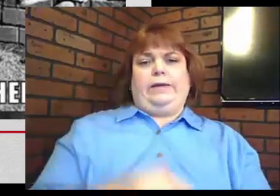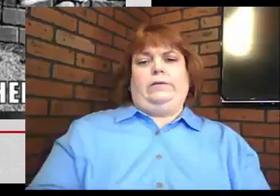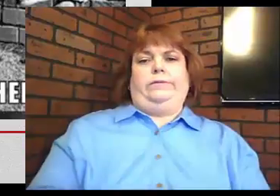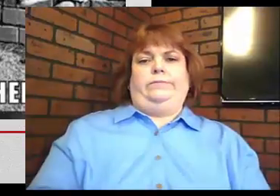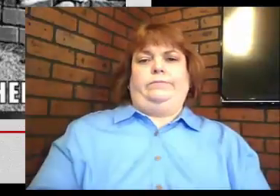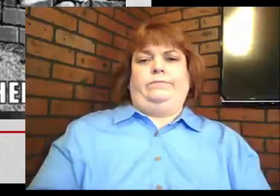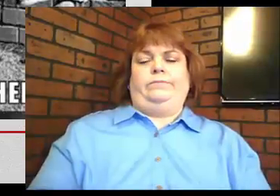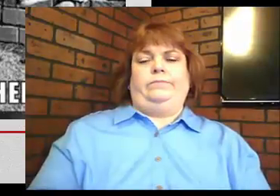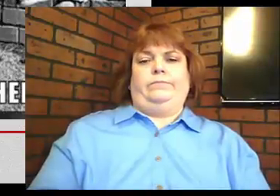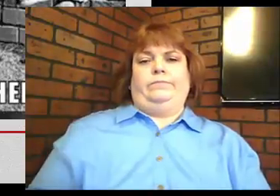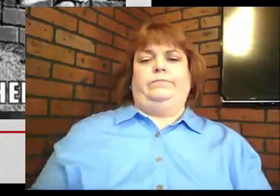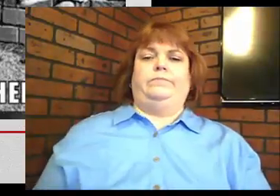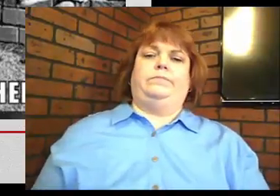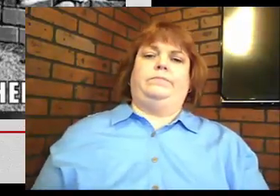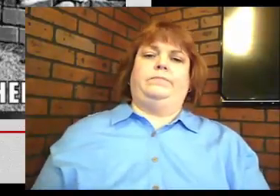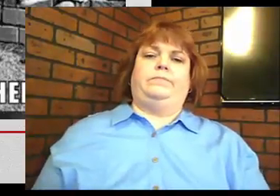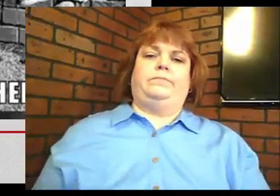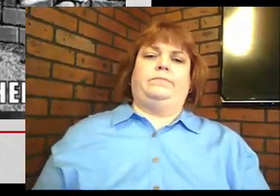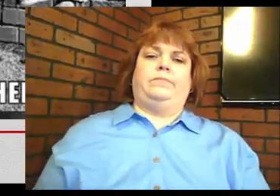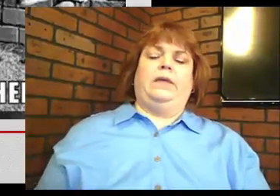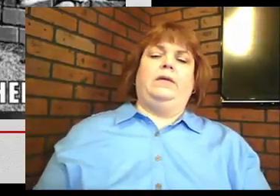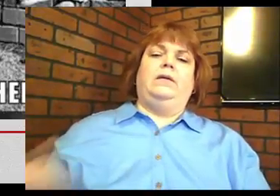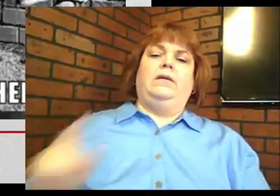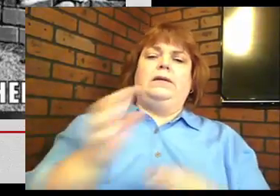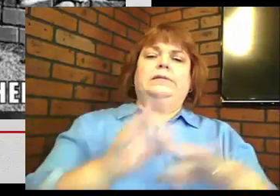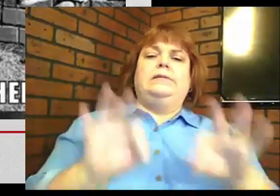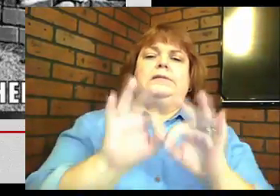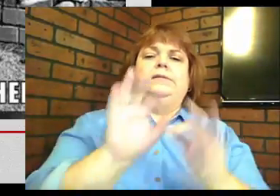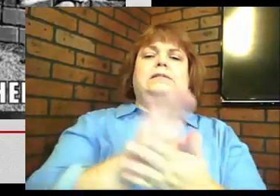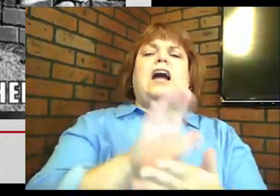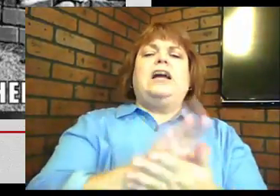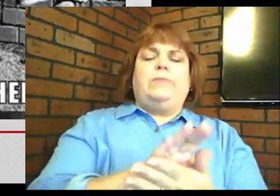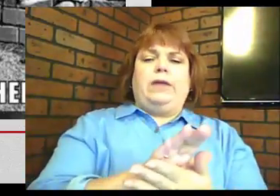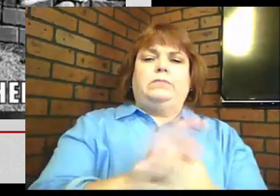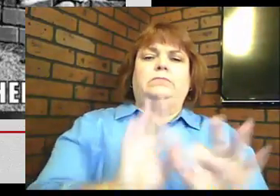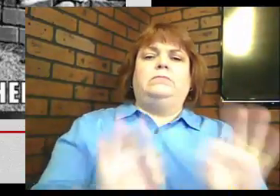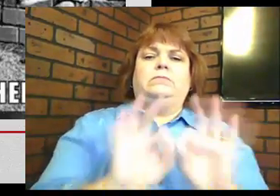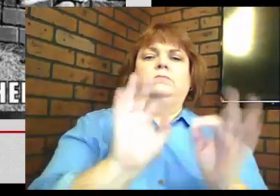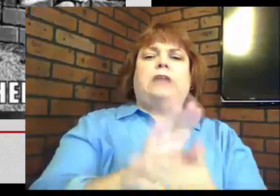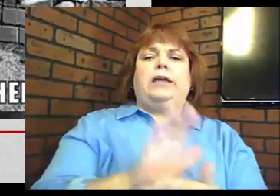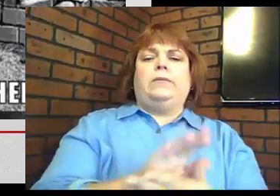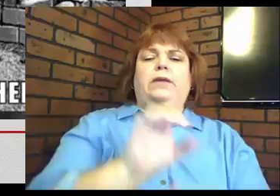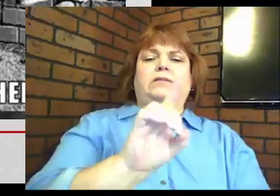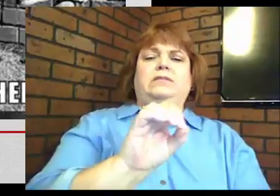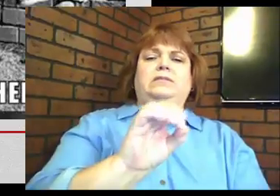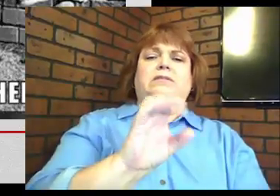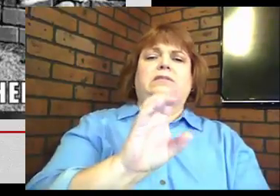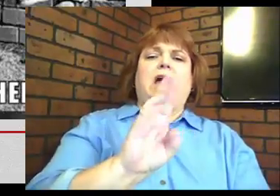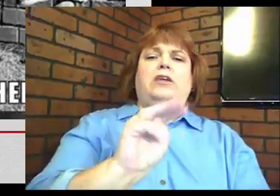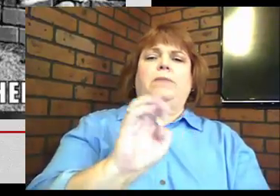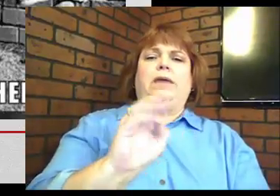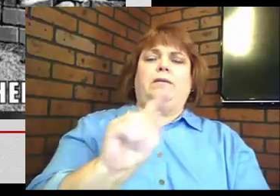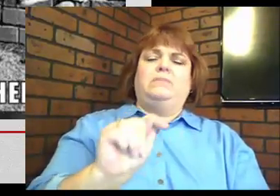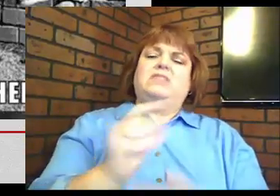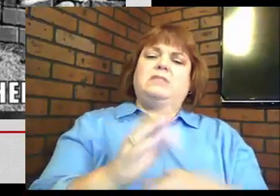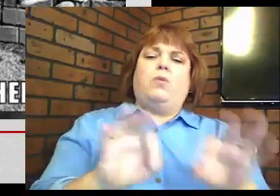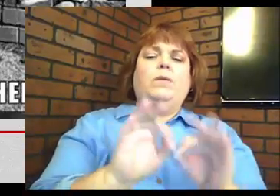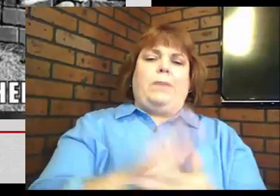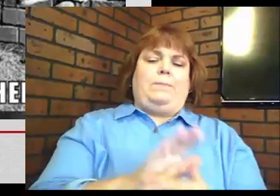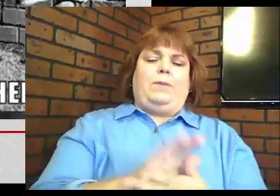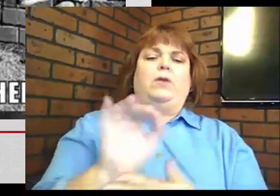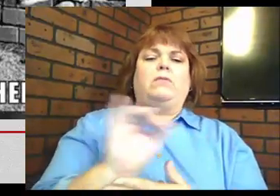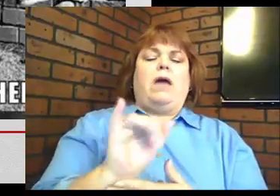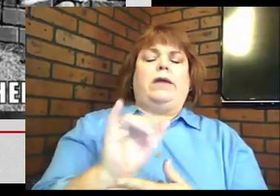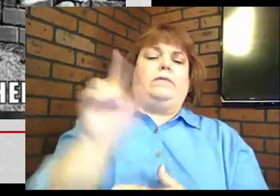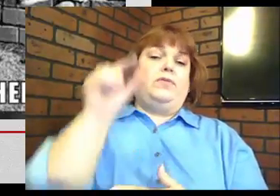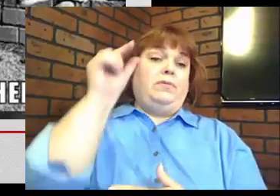Declaration. It's when something you're saying is made with confidence. Maybe it's said